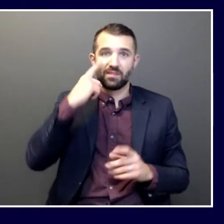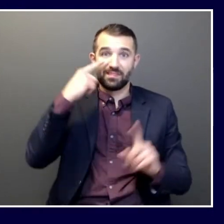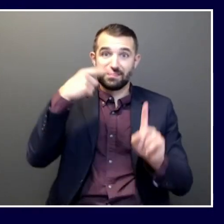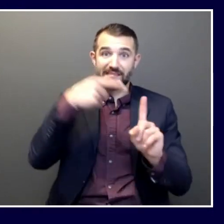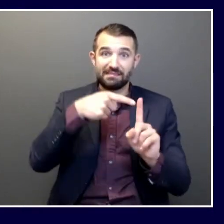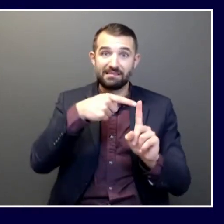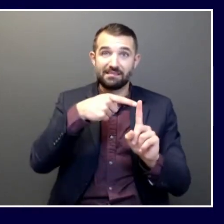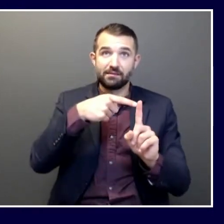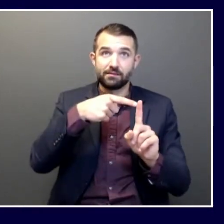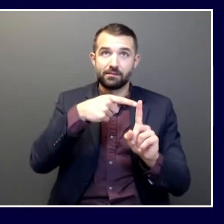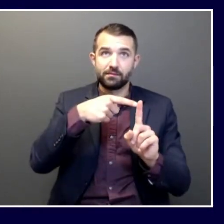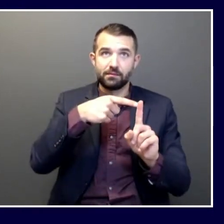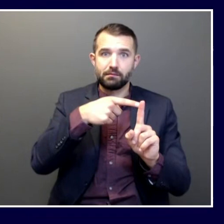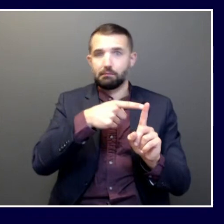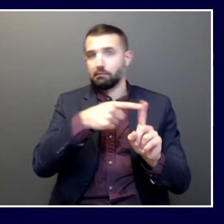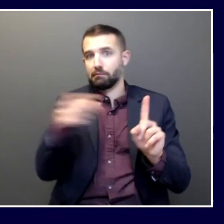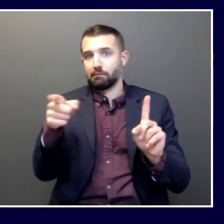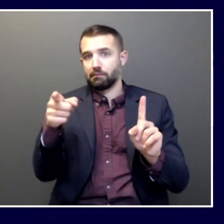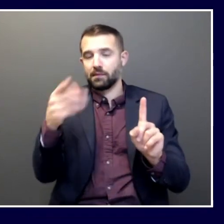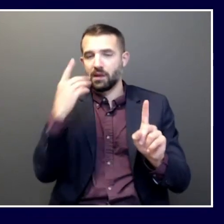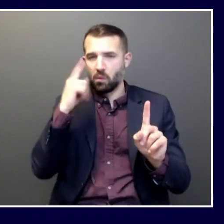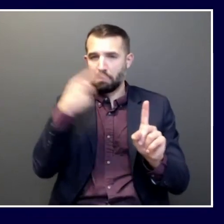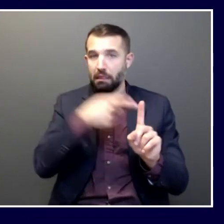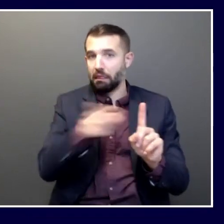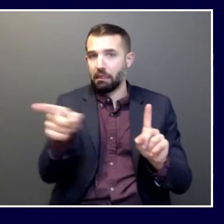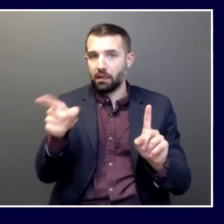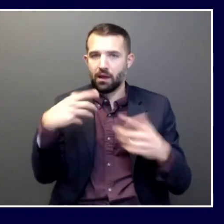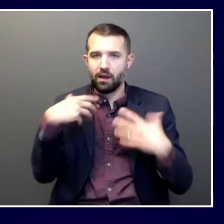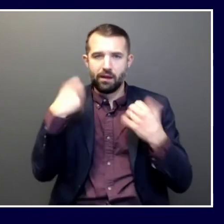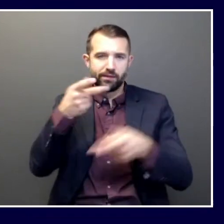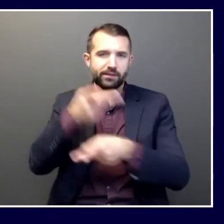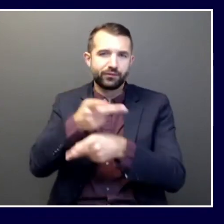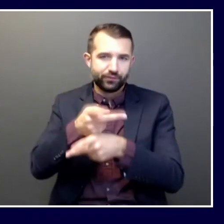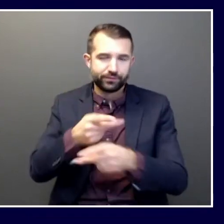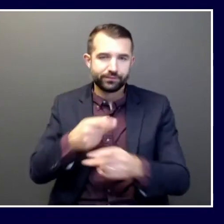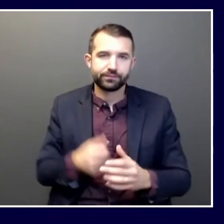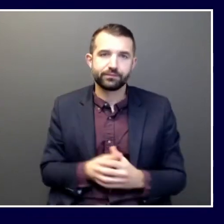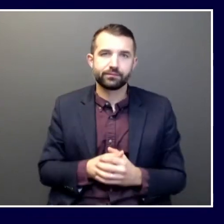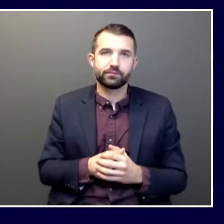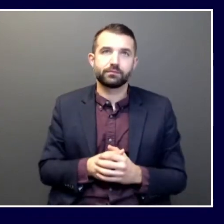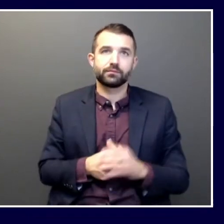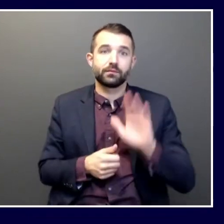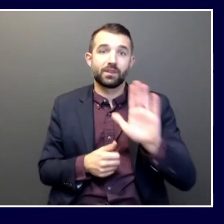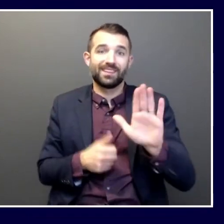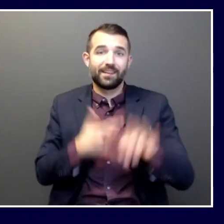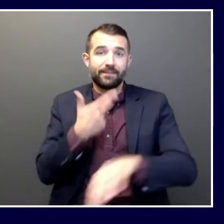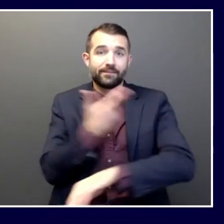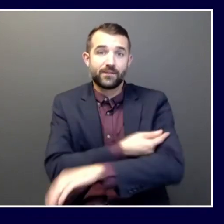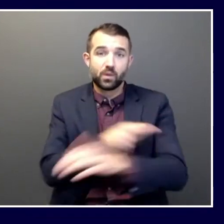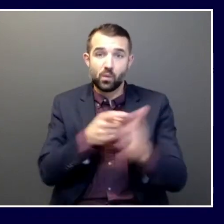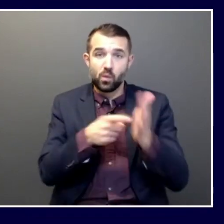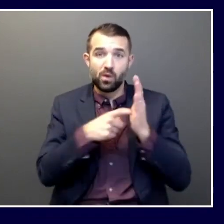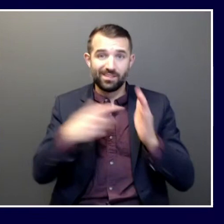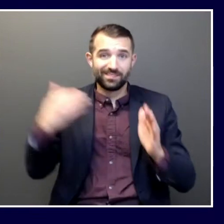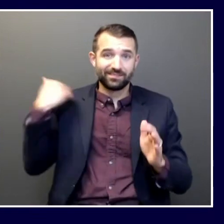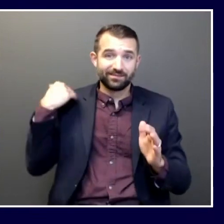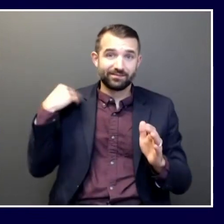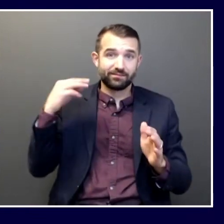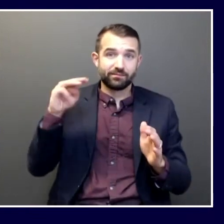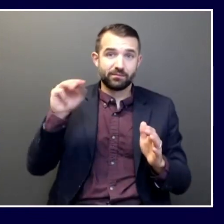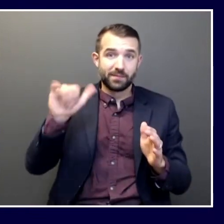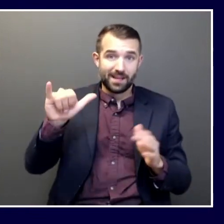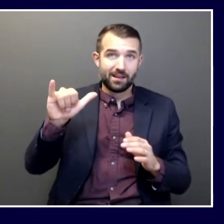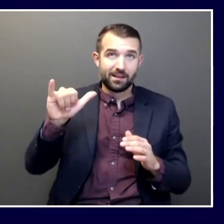rates. Since Maine CDC first began reporting that data via its online dashboard in May, there are approximately 9,000